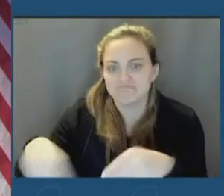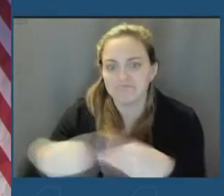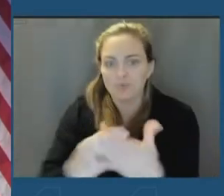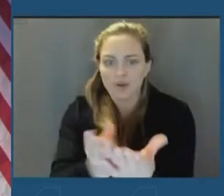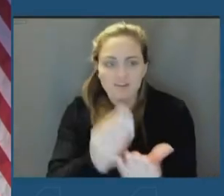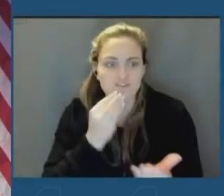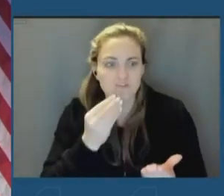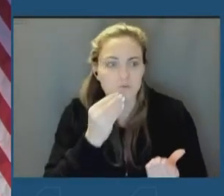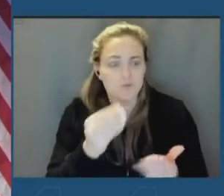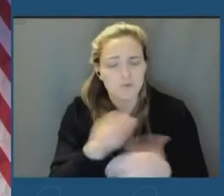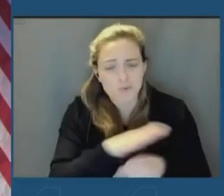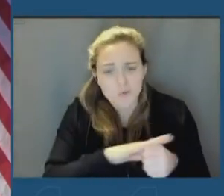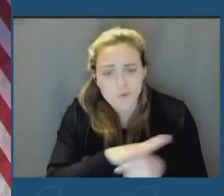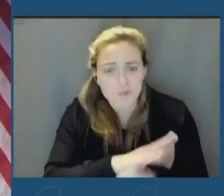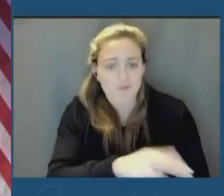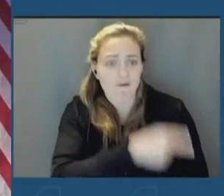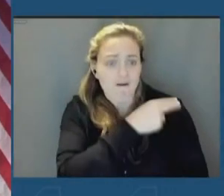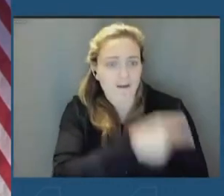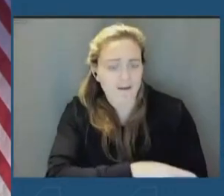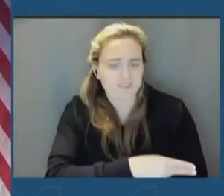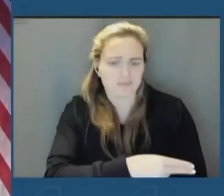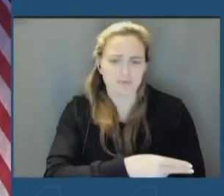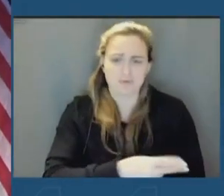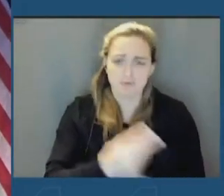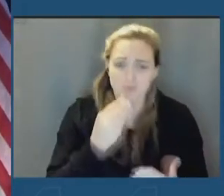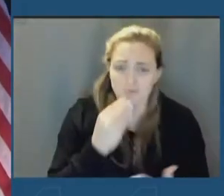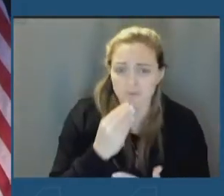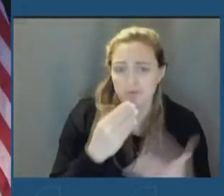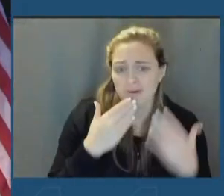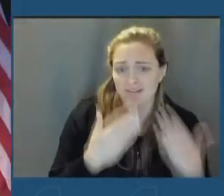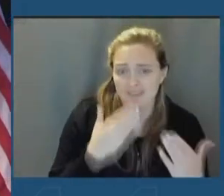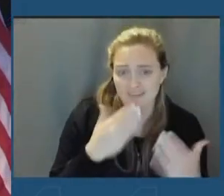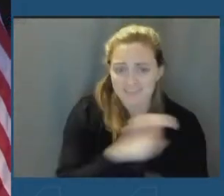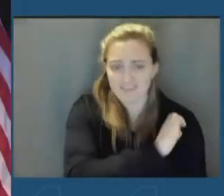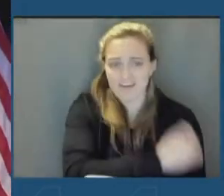thanks and energy for our healthcare professionals.